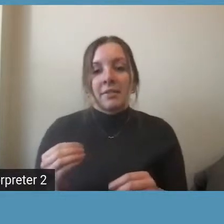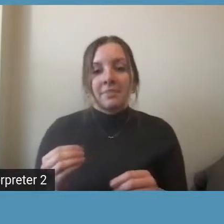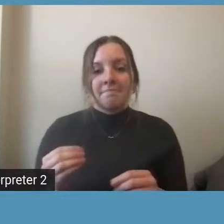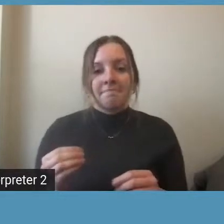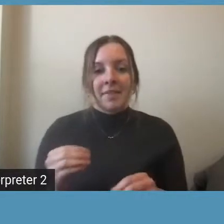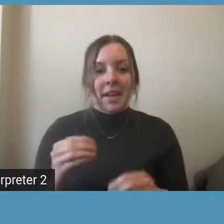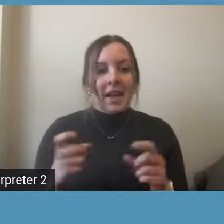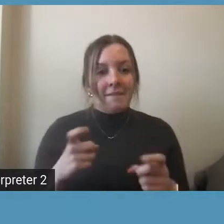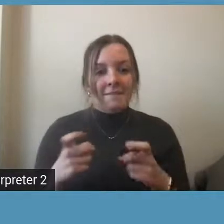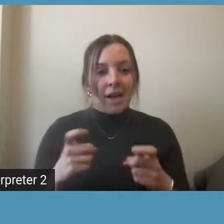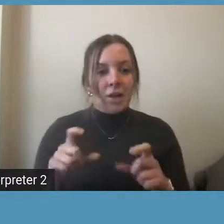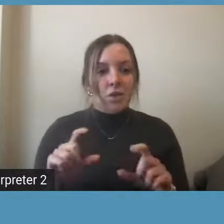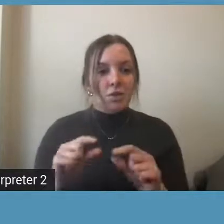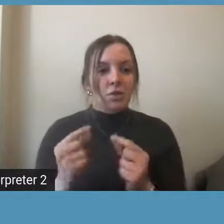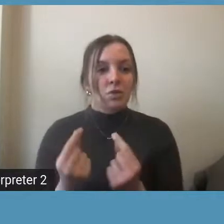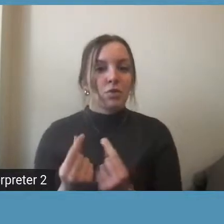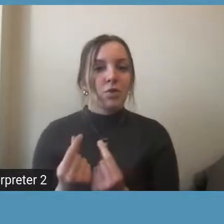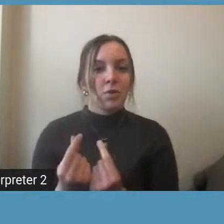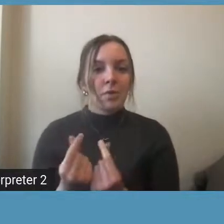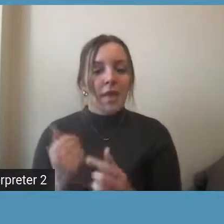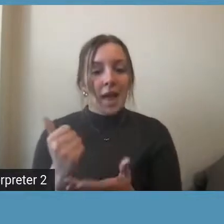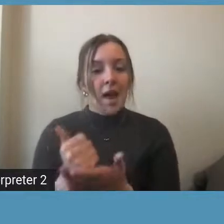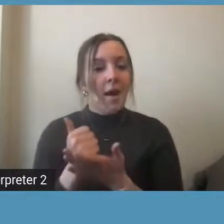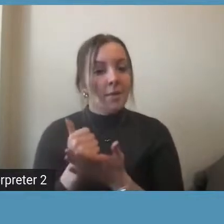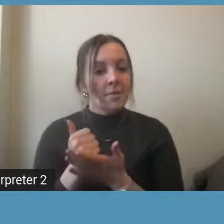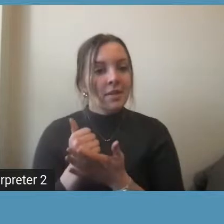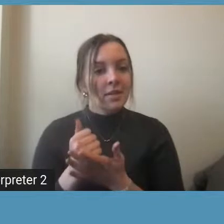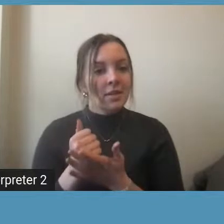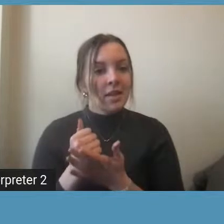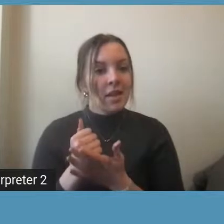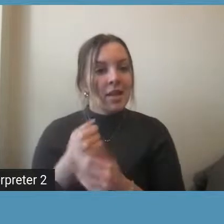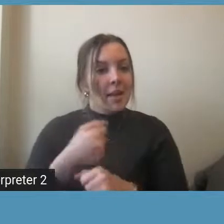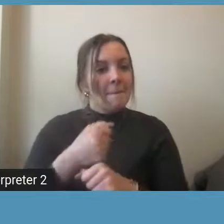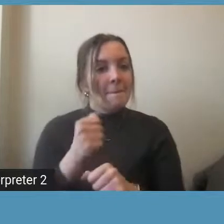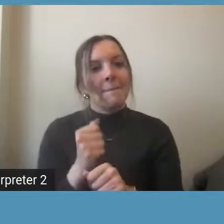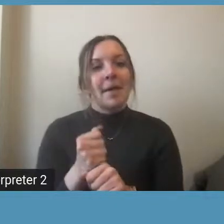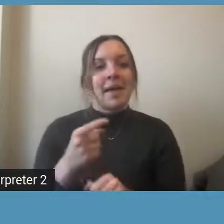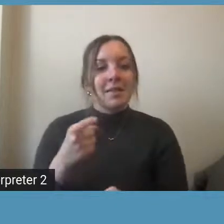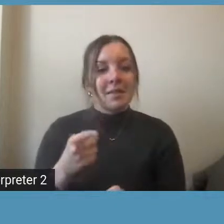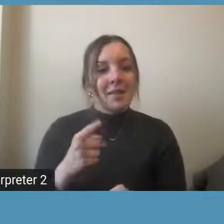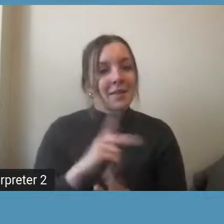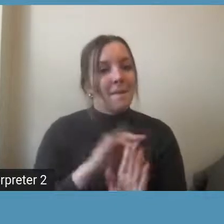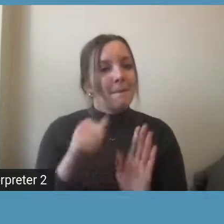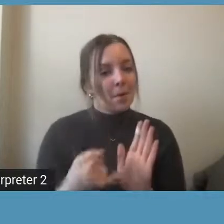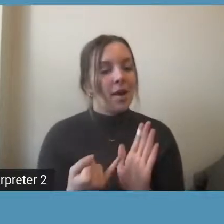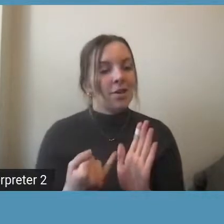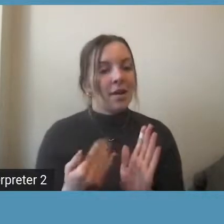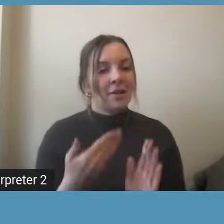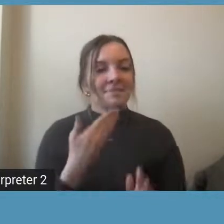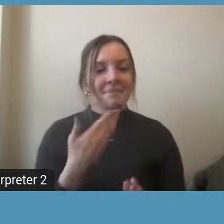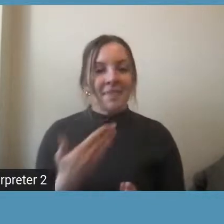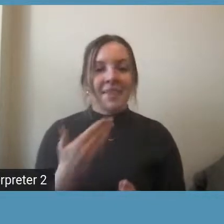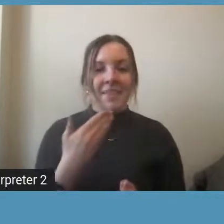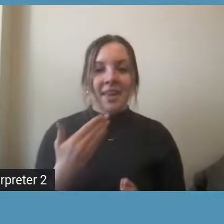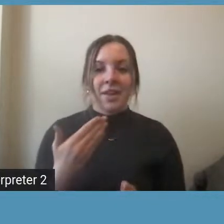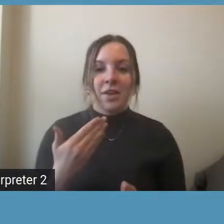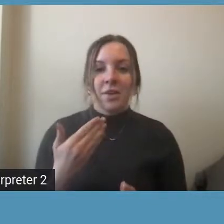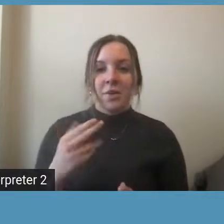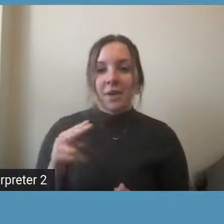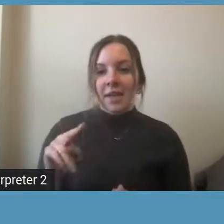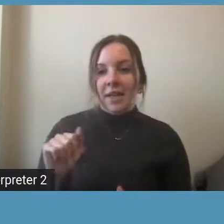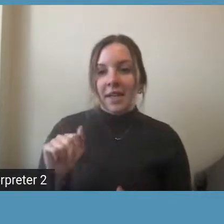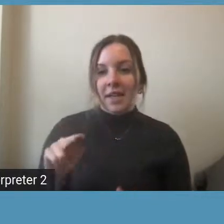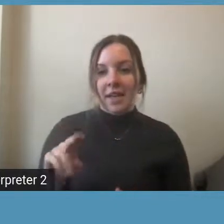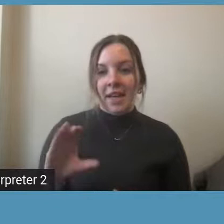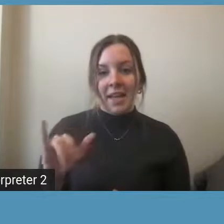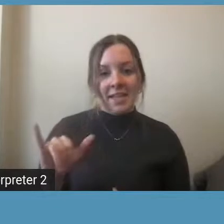museum professionals from around the country who helped us create and review the project. Thank you as well to our technical advisor, Nancy Proctor, and